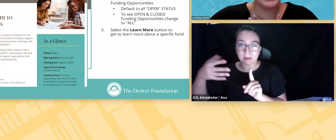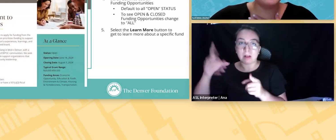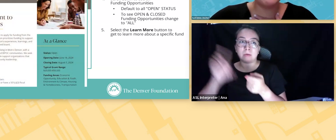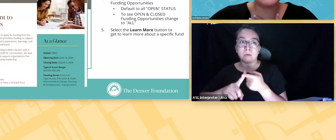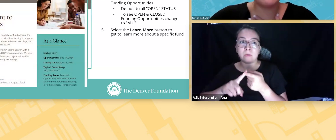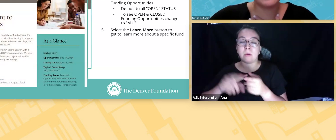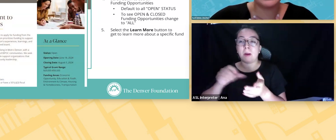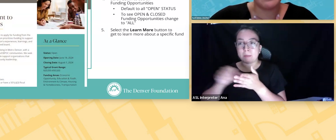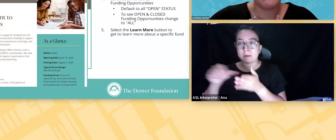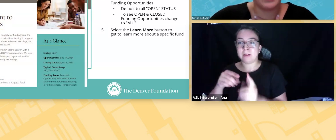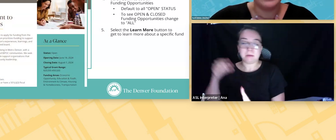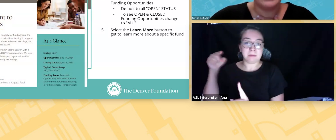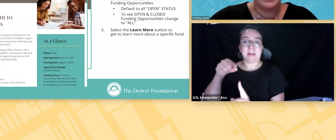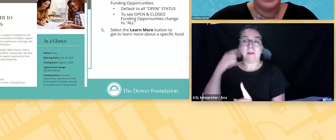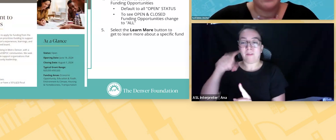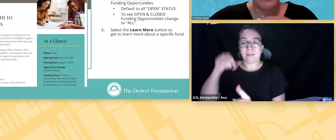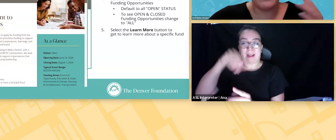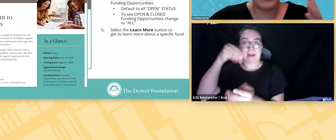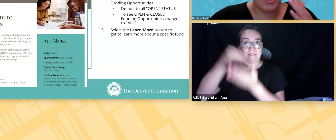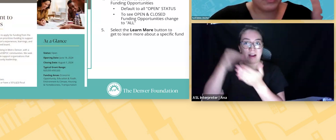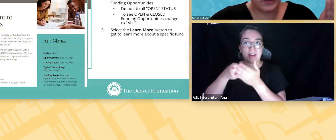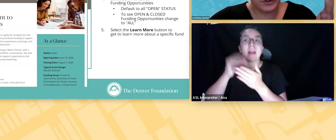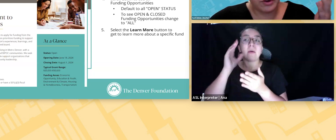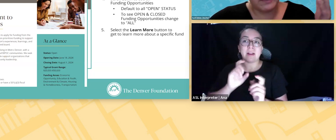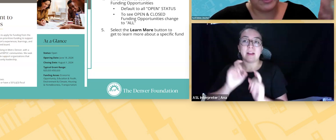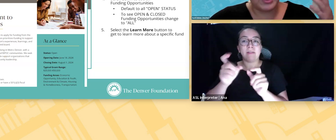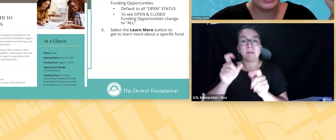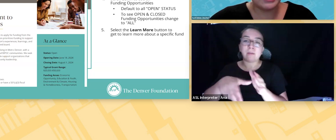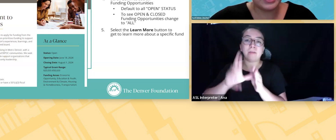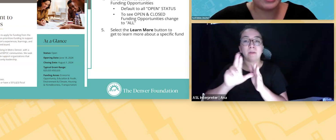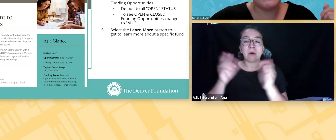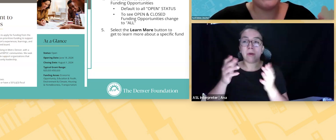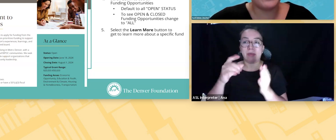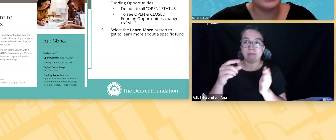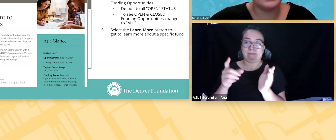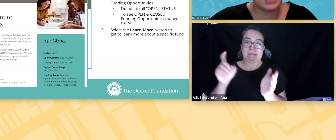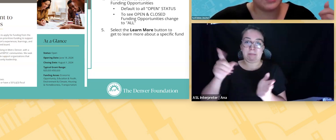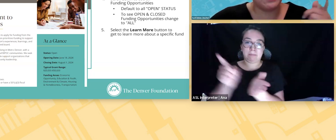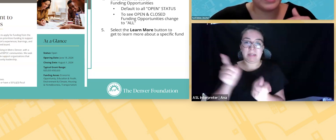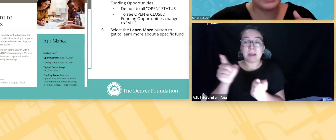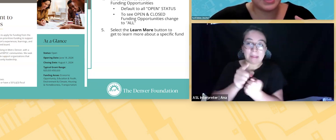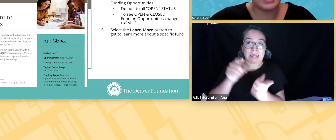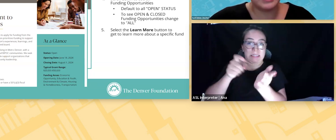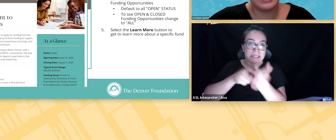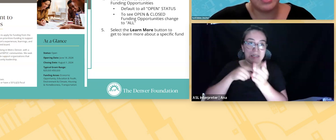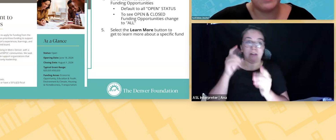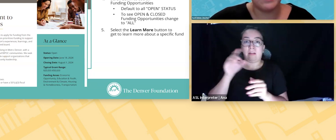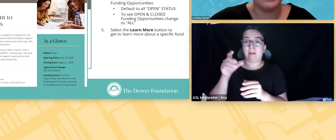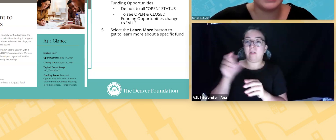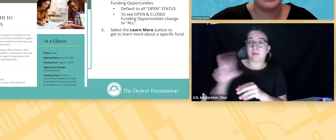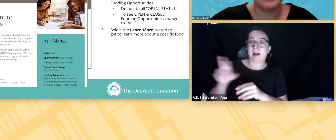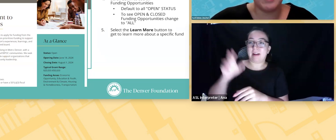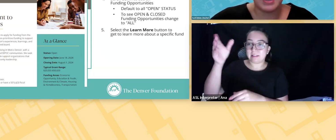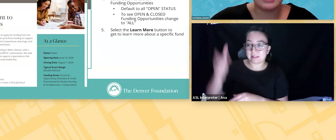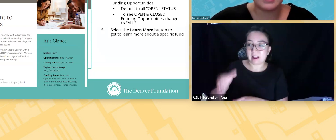a page specific to that fund that will give you an overview of the criteria of the fund. On the right side, in